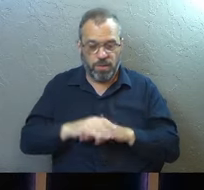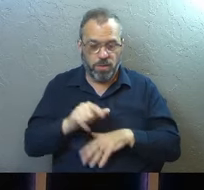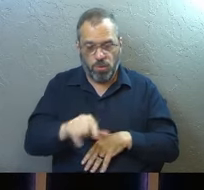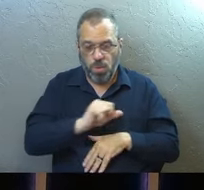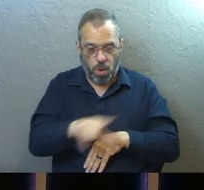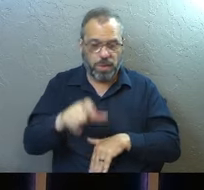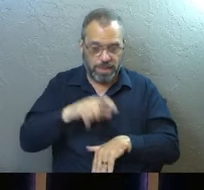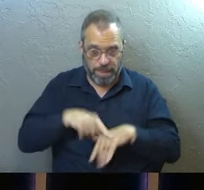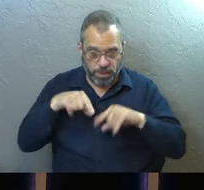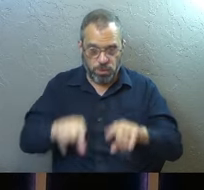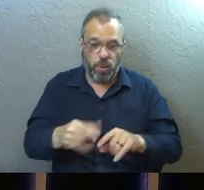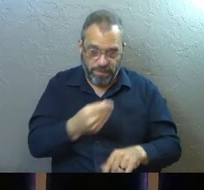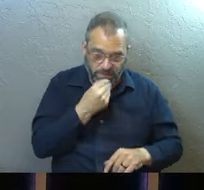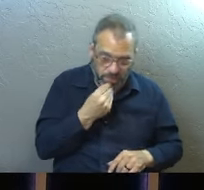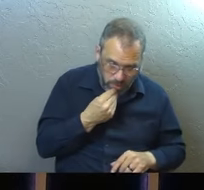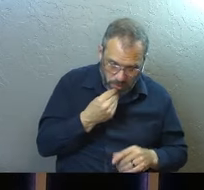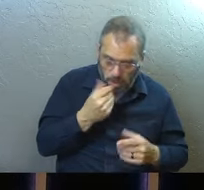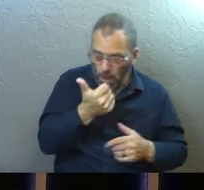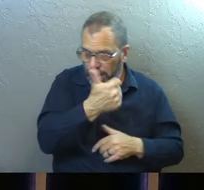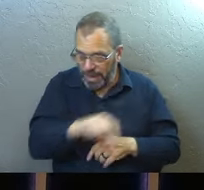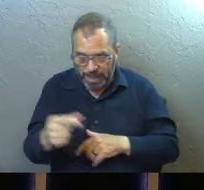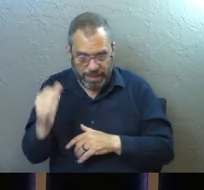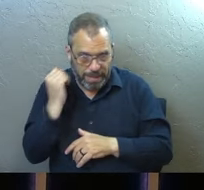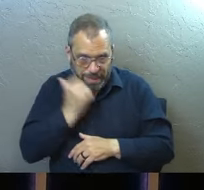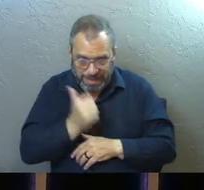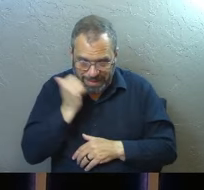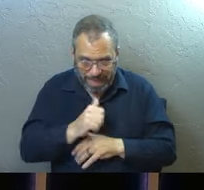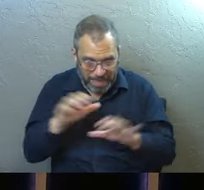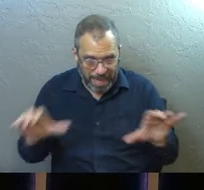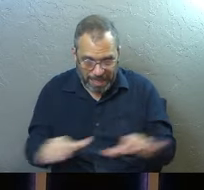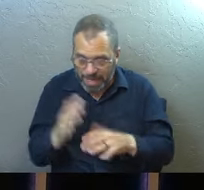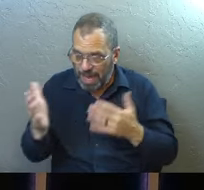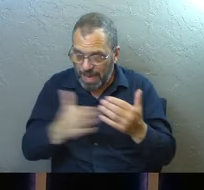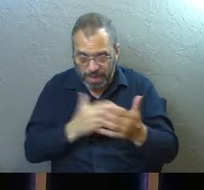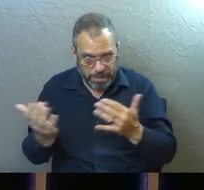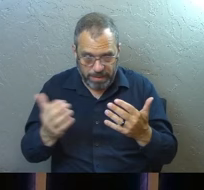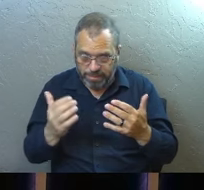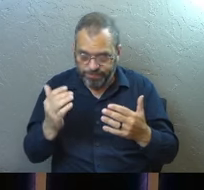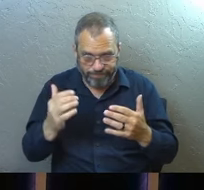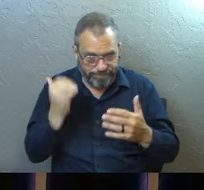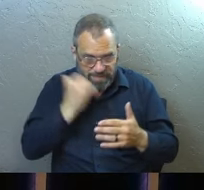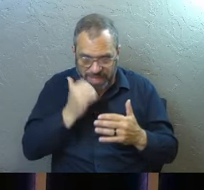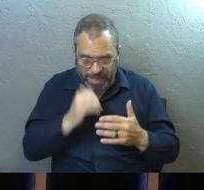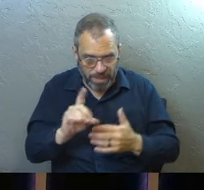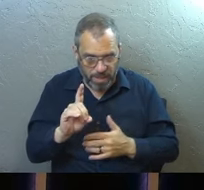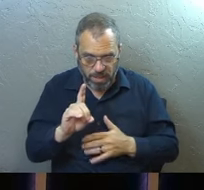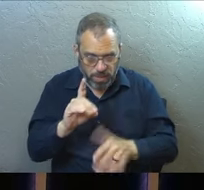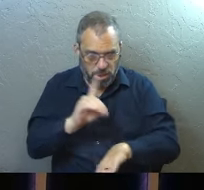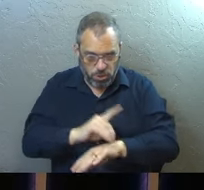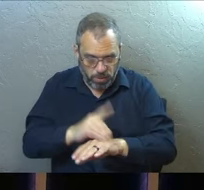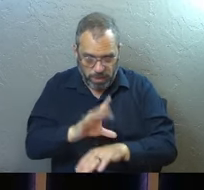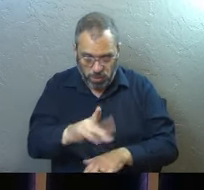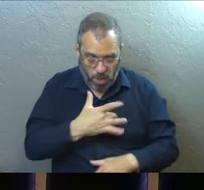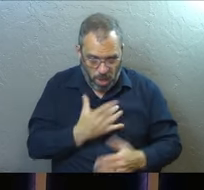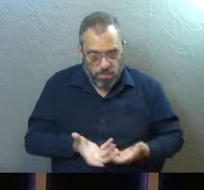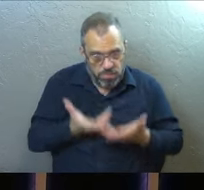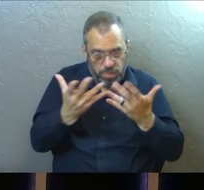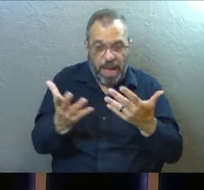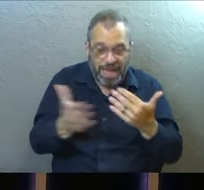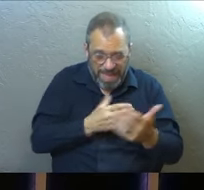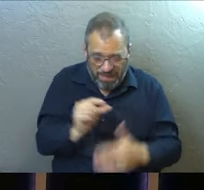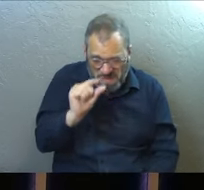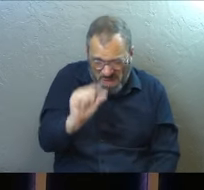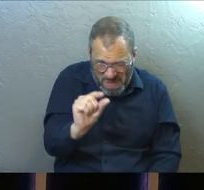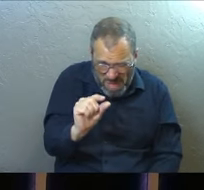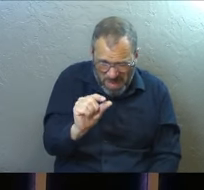time. During your meals or during any daily activity, any daily duty, lift your heart up to him, because even